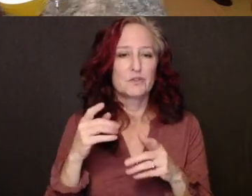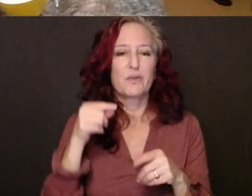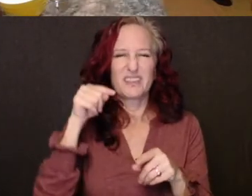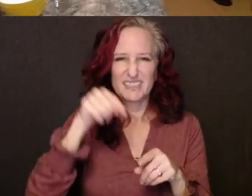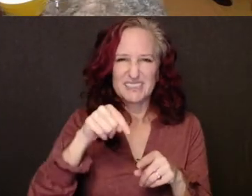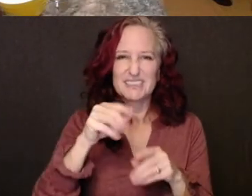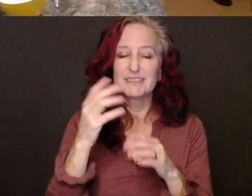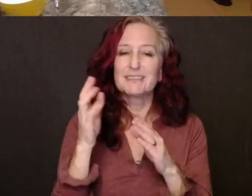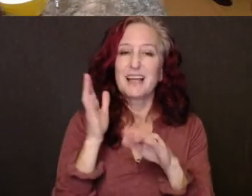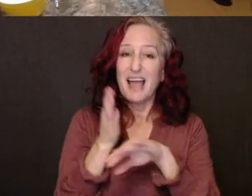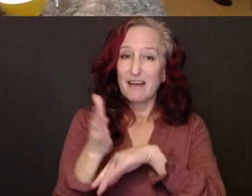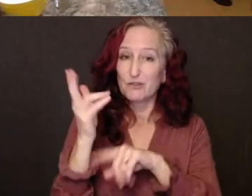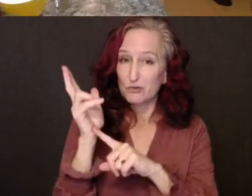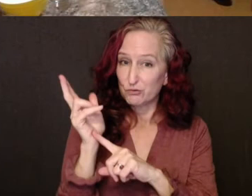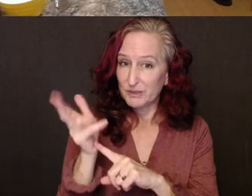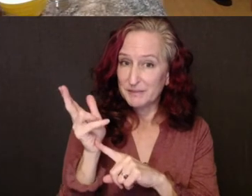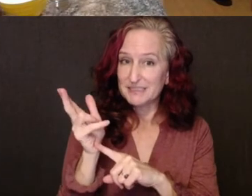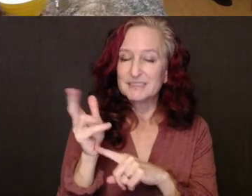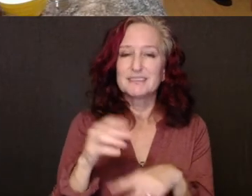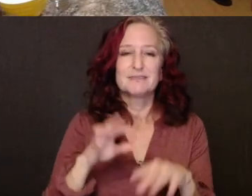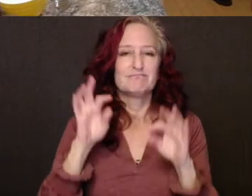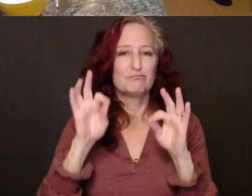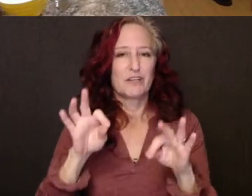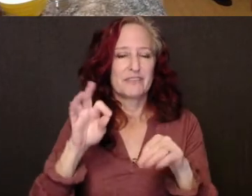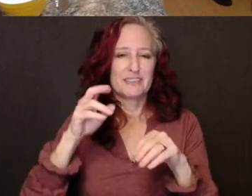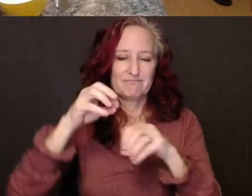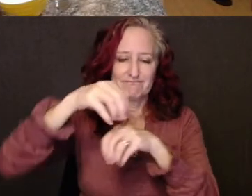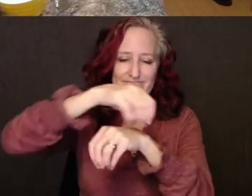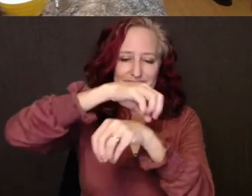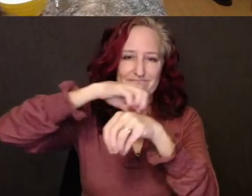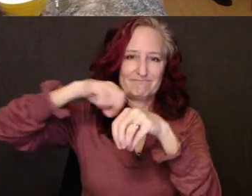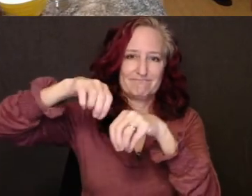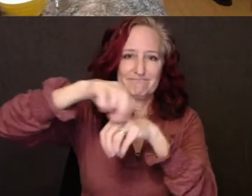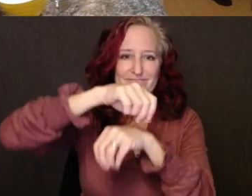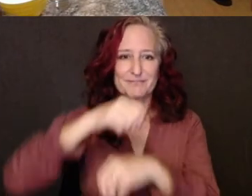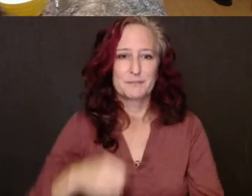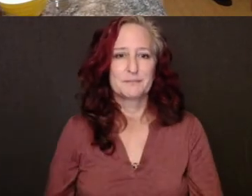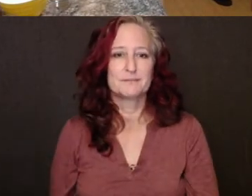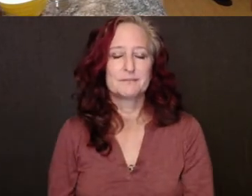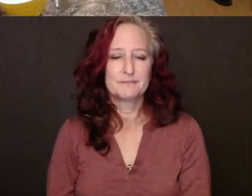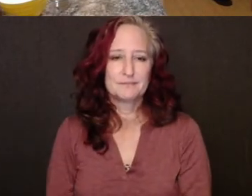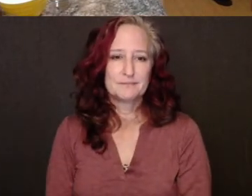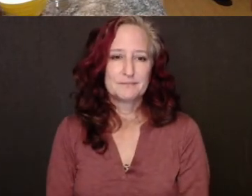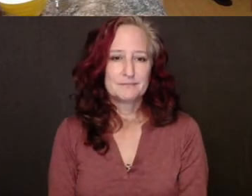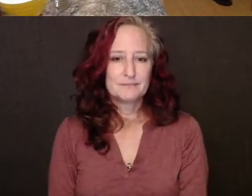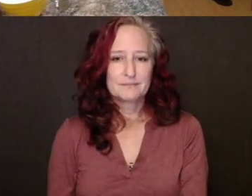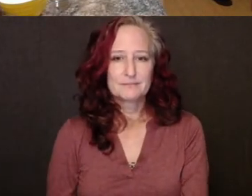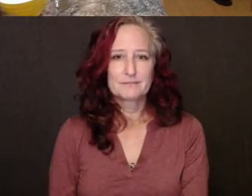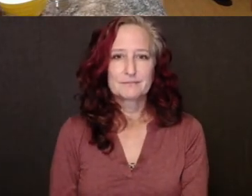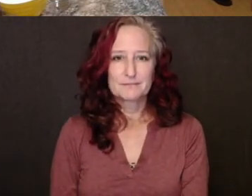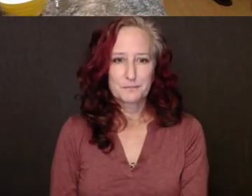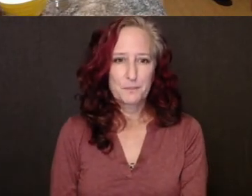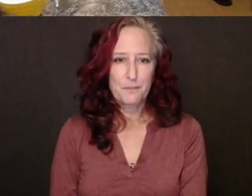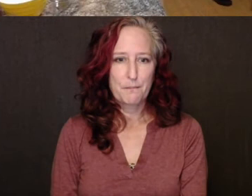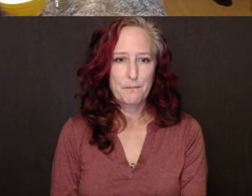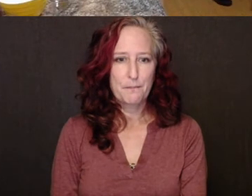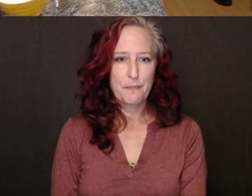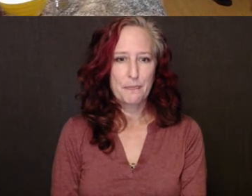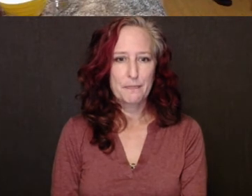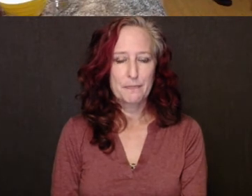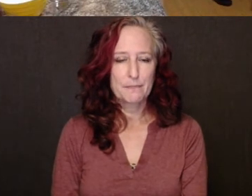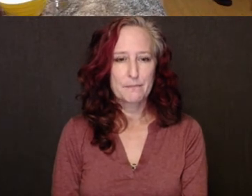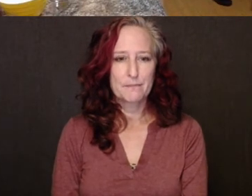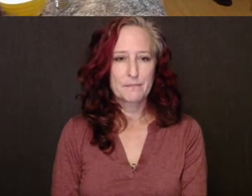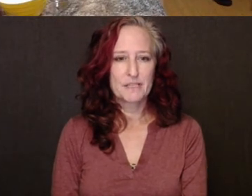before putting the sugar on before I put the cupcakes in the oven, and it just dissolves. It dissolves right into